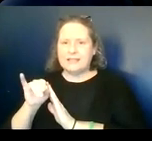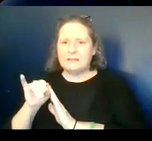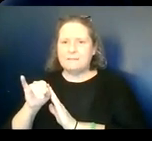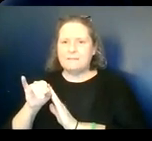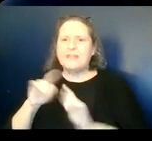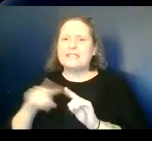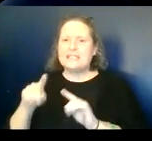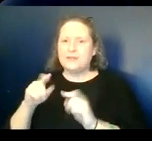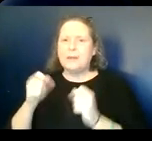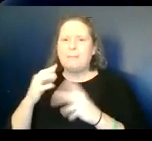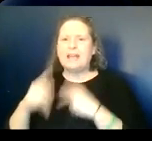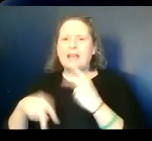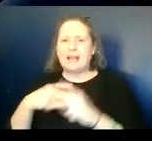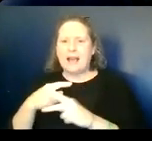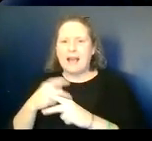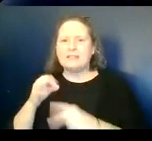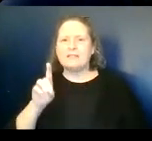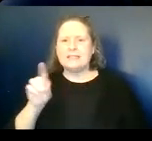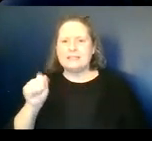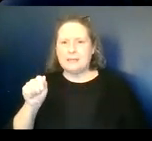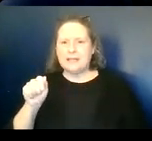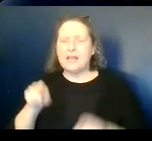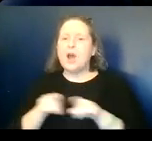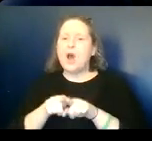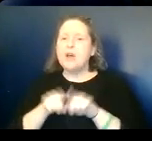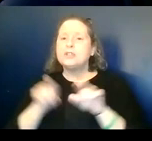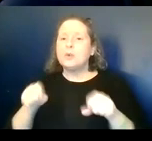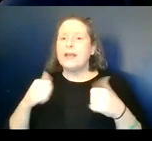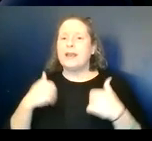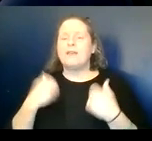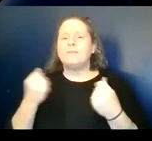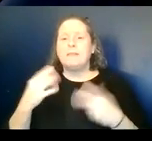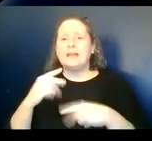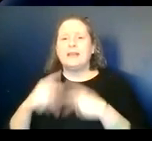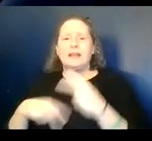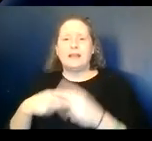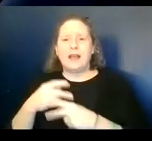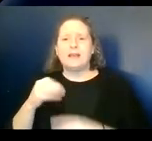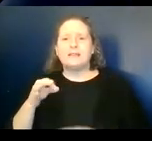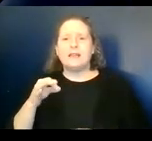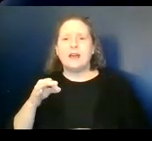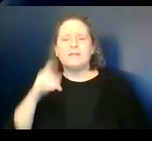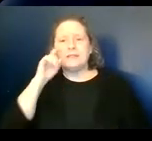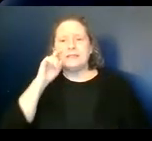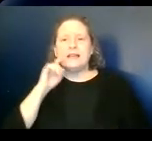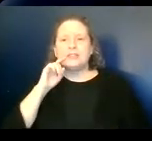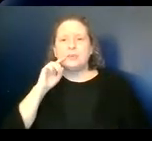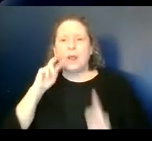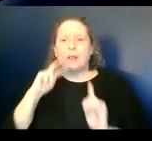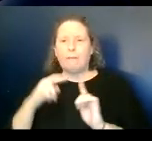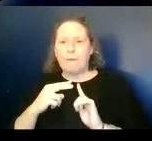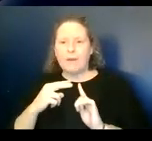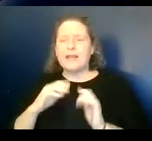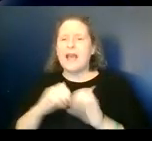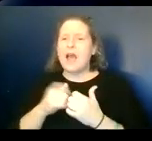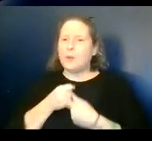disability. You can also have many forms of sexual orientation, how you express